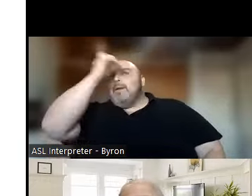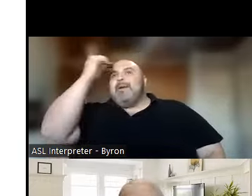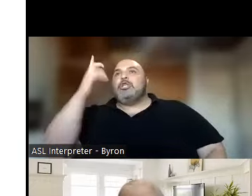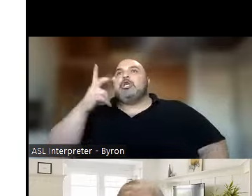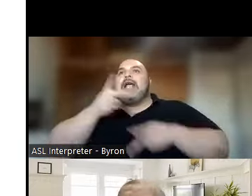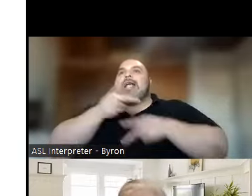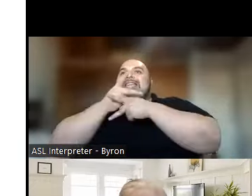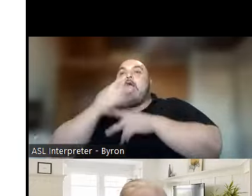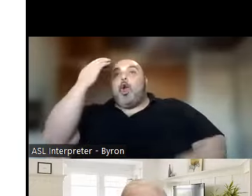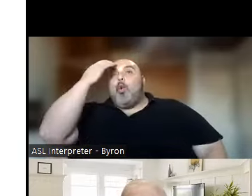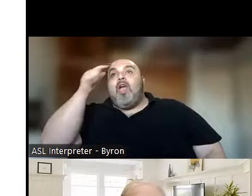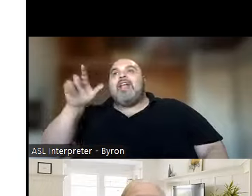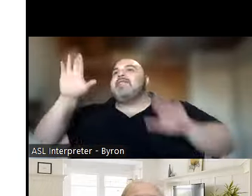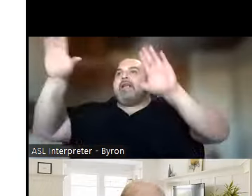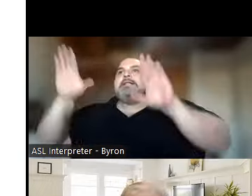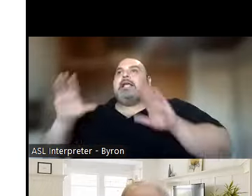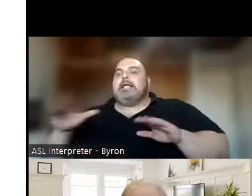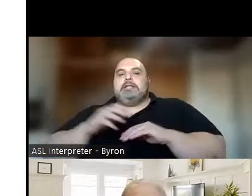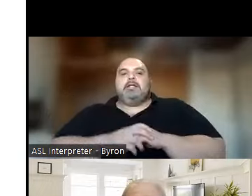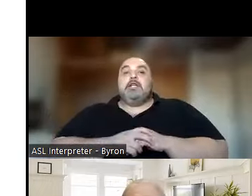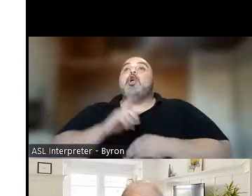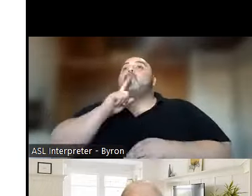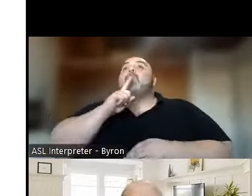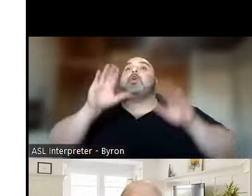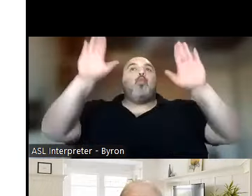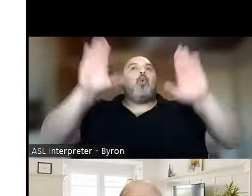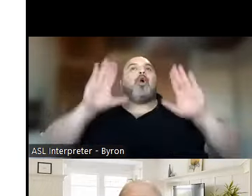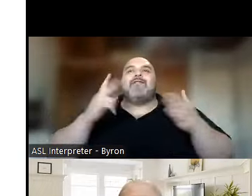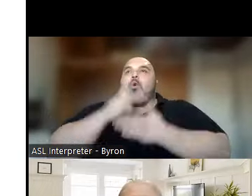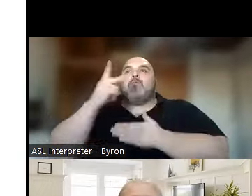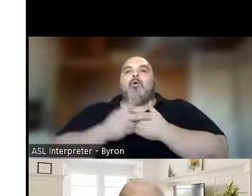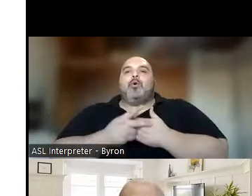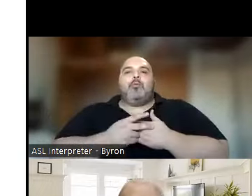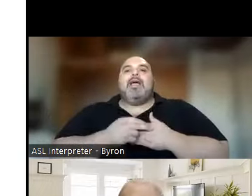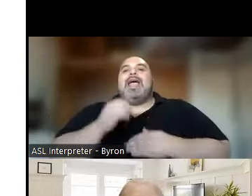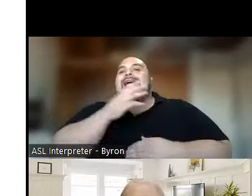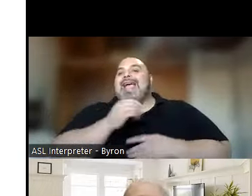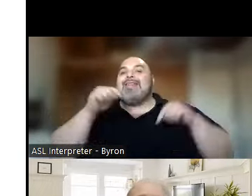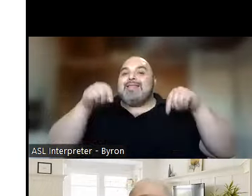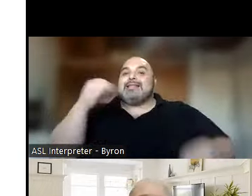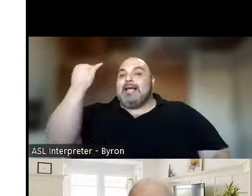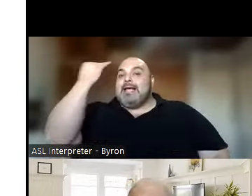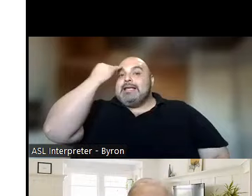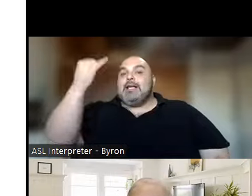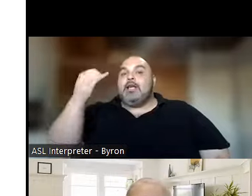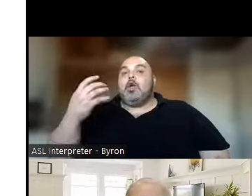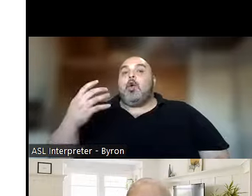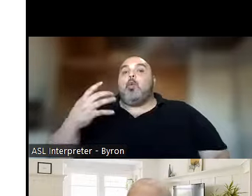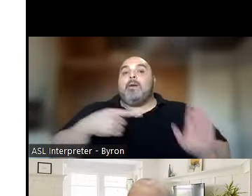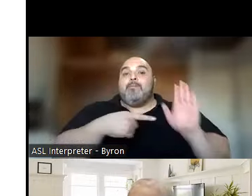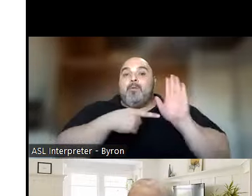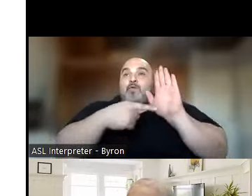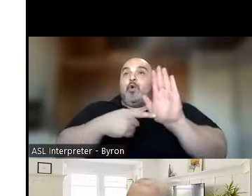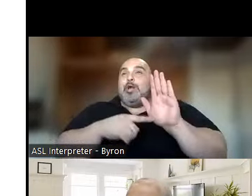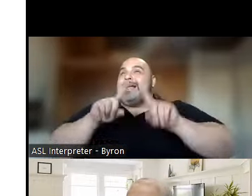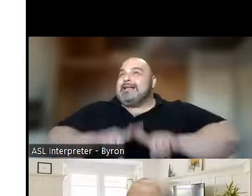which is fantastic. It's a really wonderful program. And so this idea, which we did put forward in a